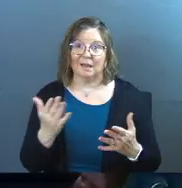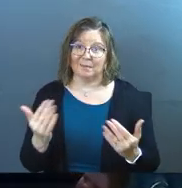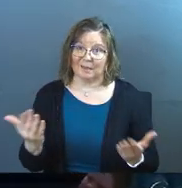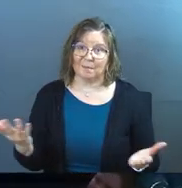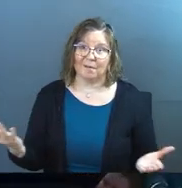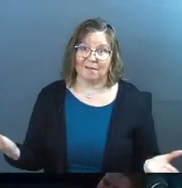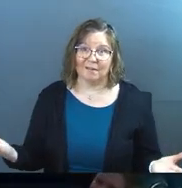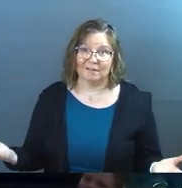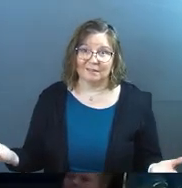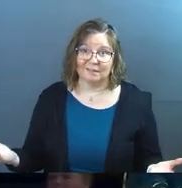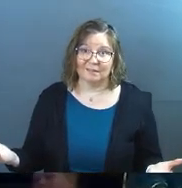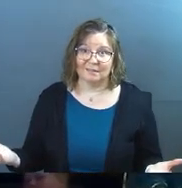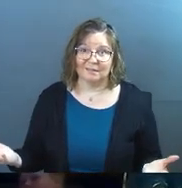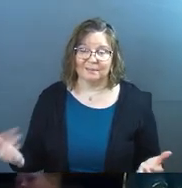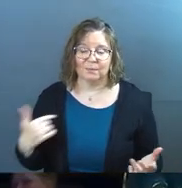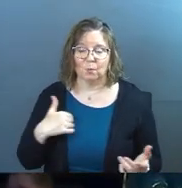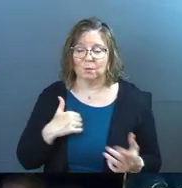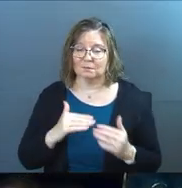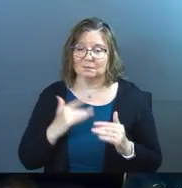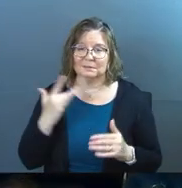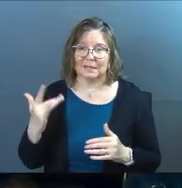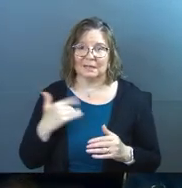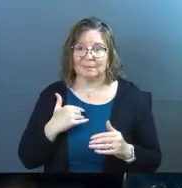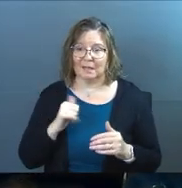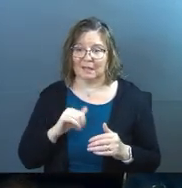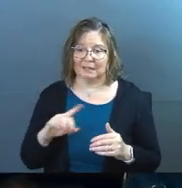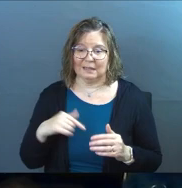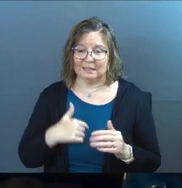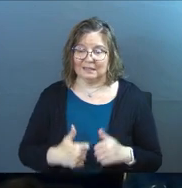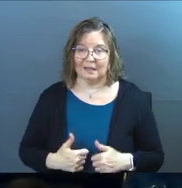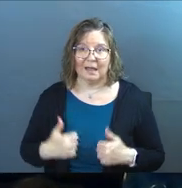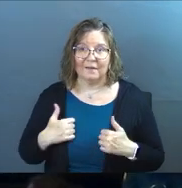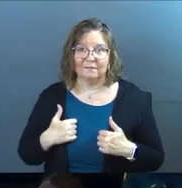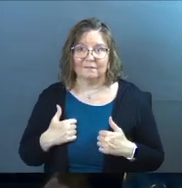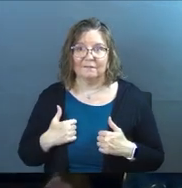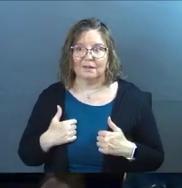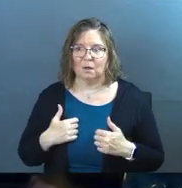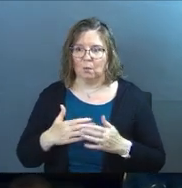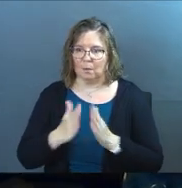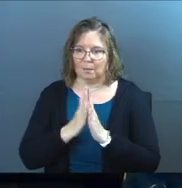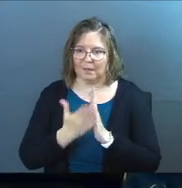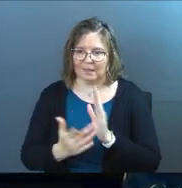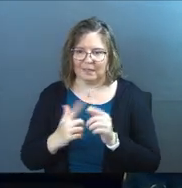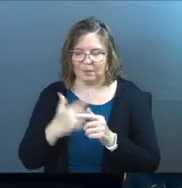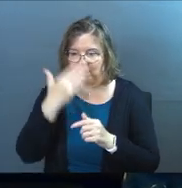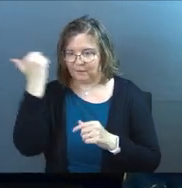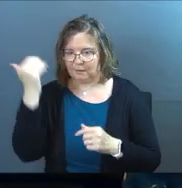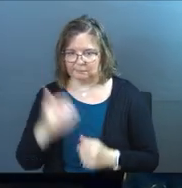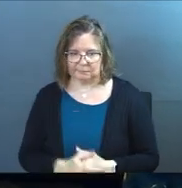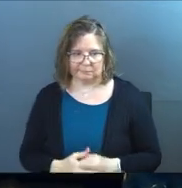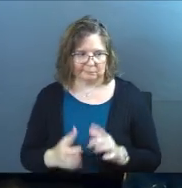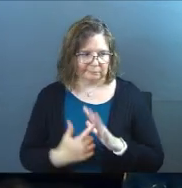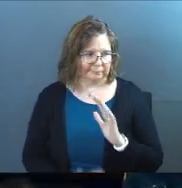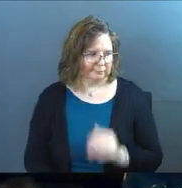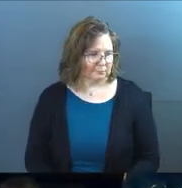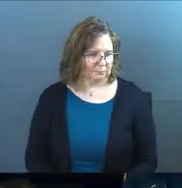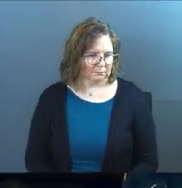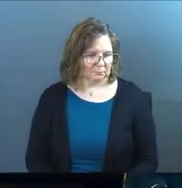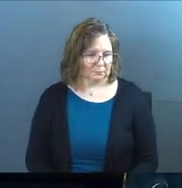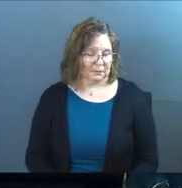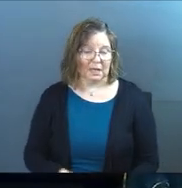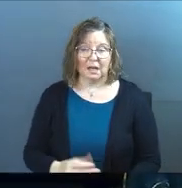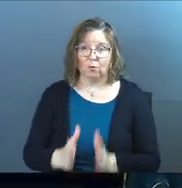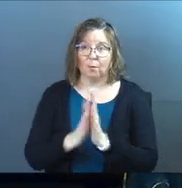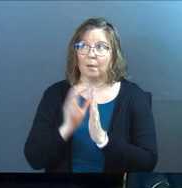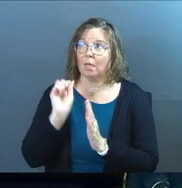on, somebody. We're so ADD in this life. It's like we pray the thing and then we forget about it. And